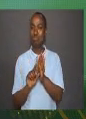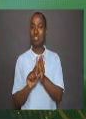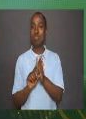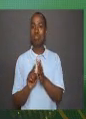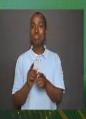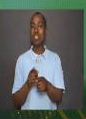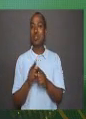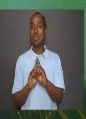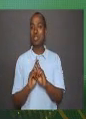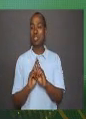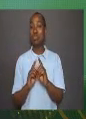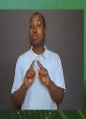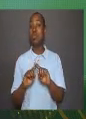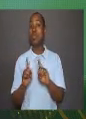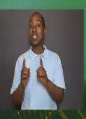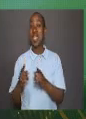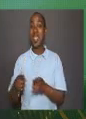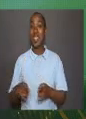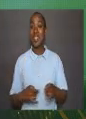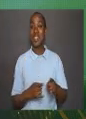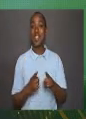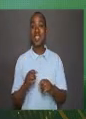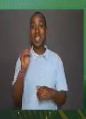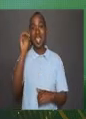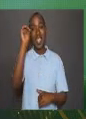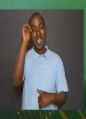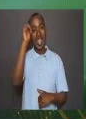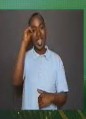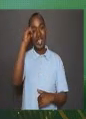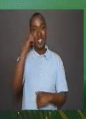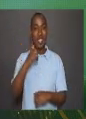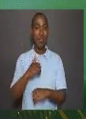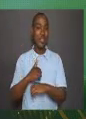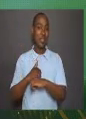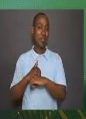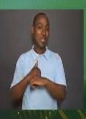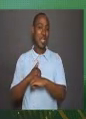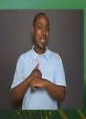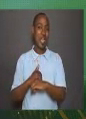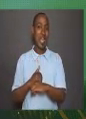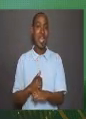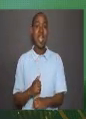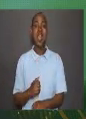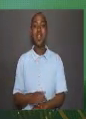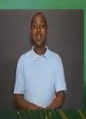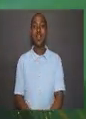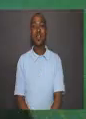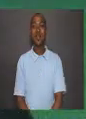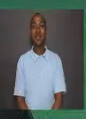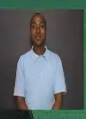are many ways to avoid getting infected with HIV and